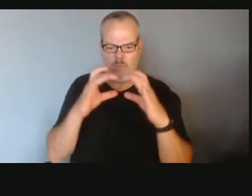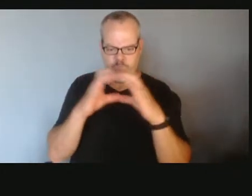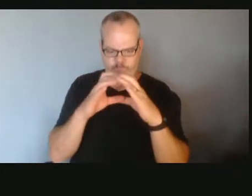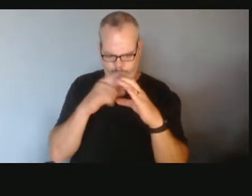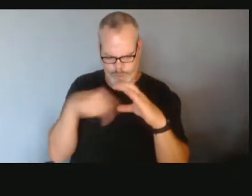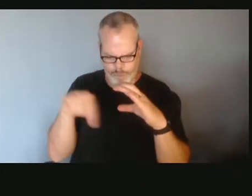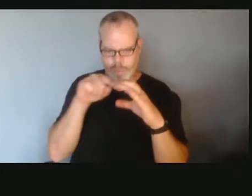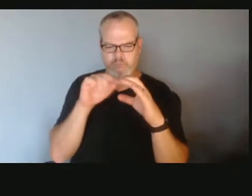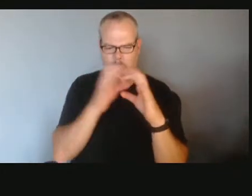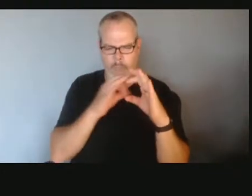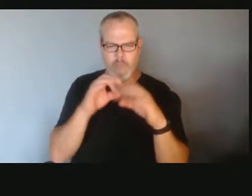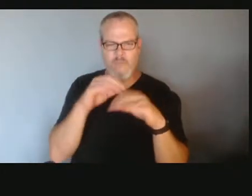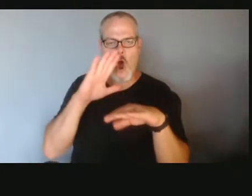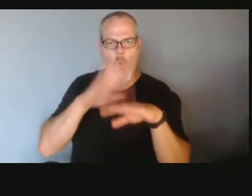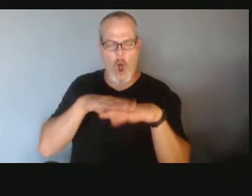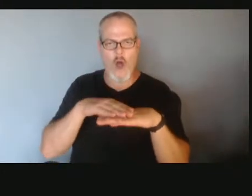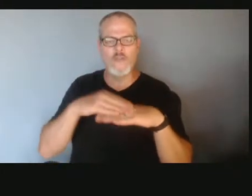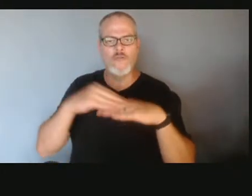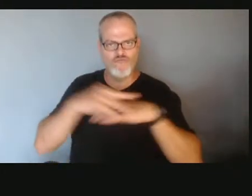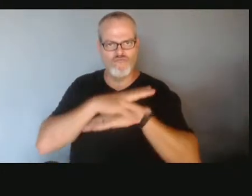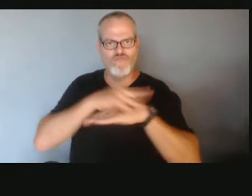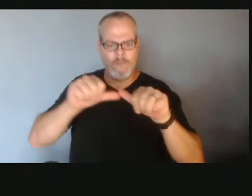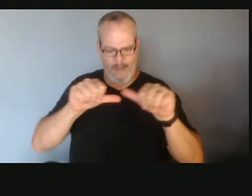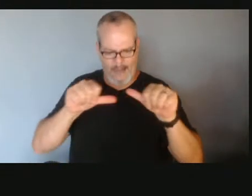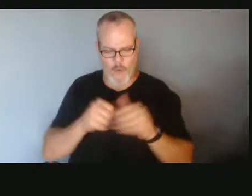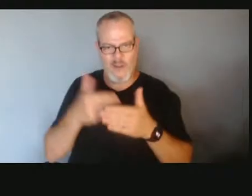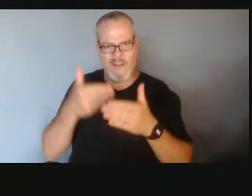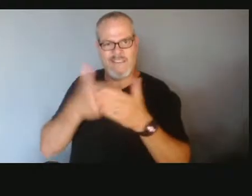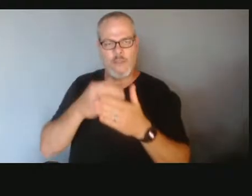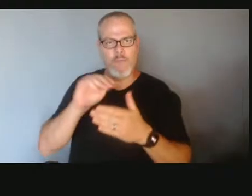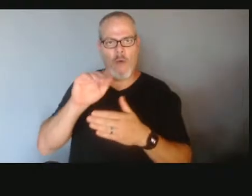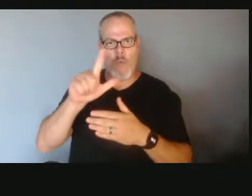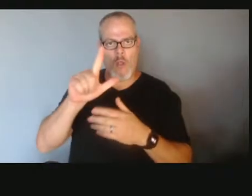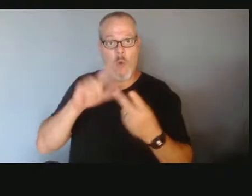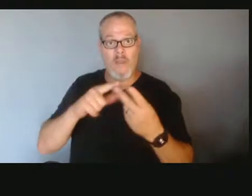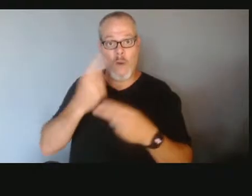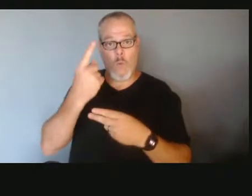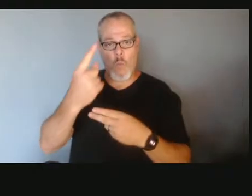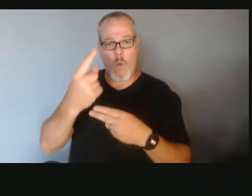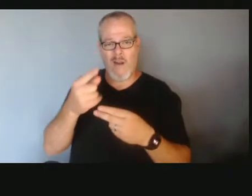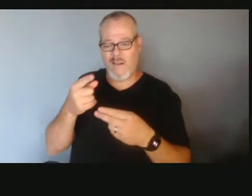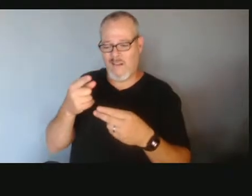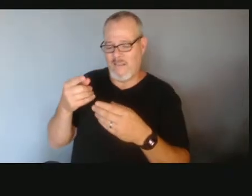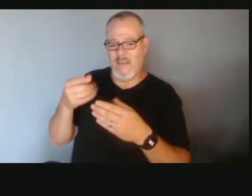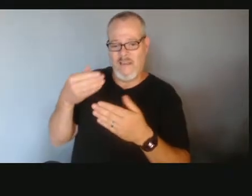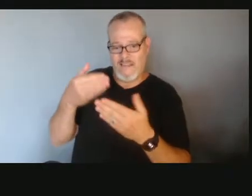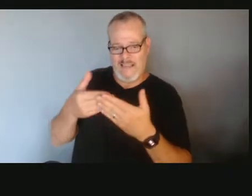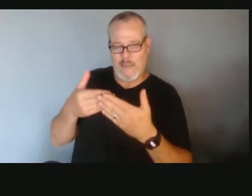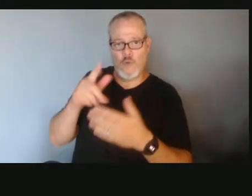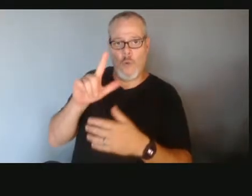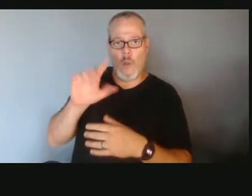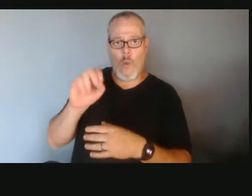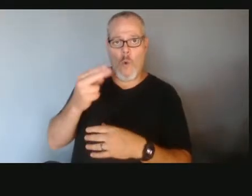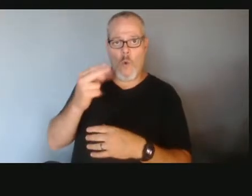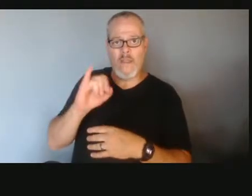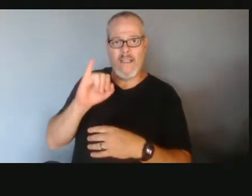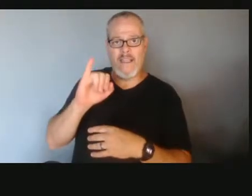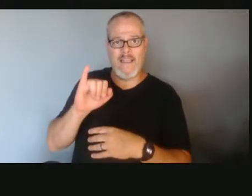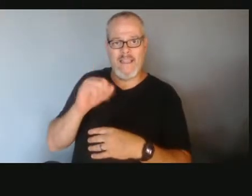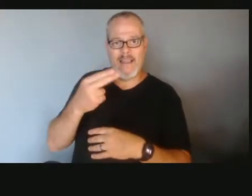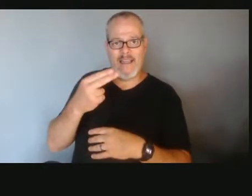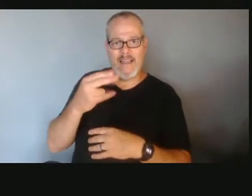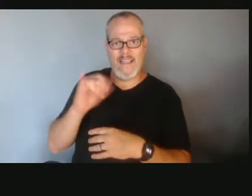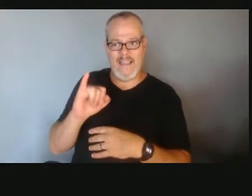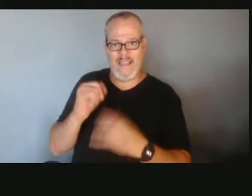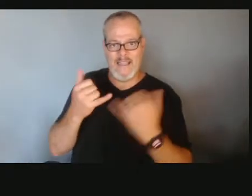cluster onshore towards Mauna Loa, one offshore towards the volcano formerly known as Lo'ihi, or presently known